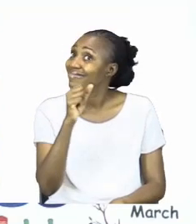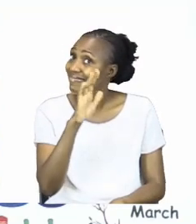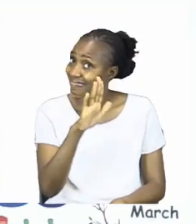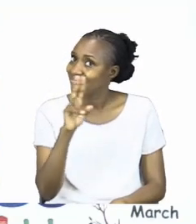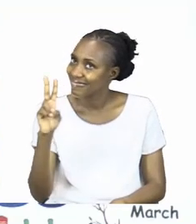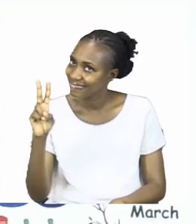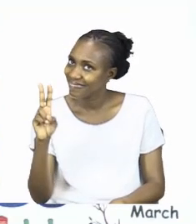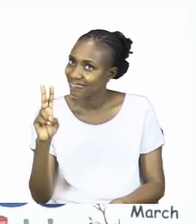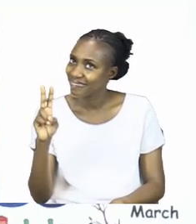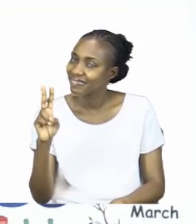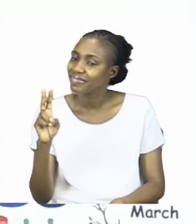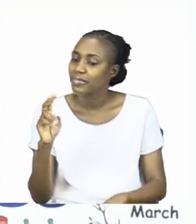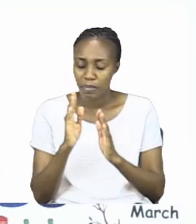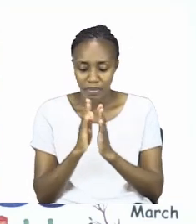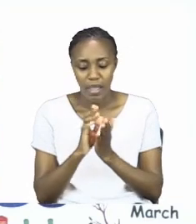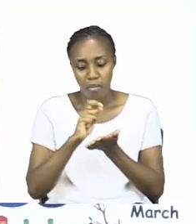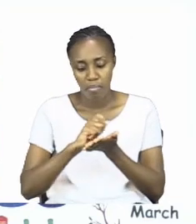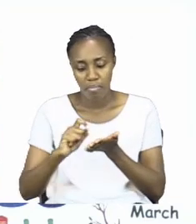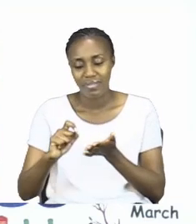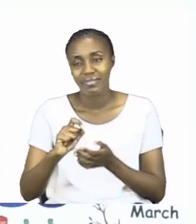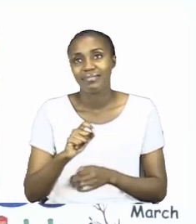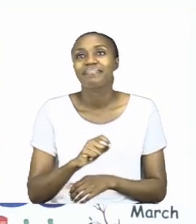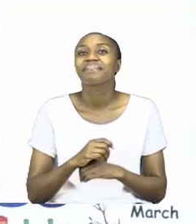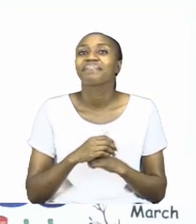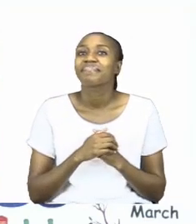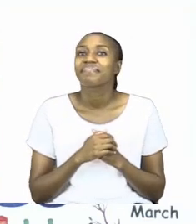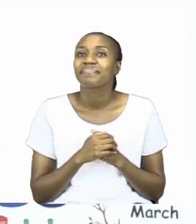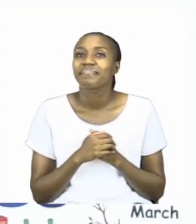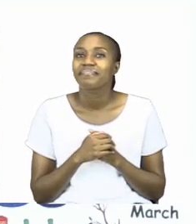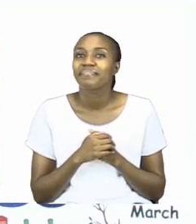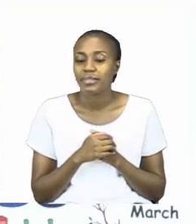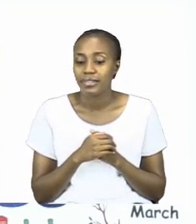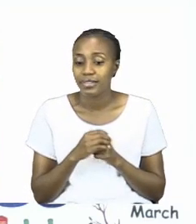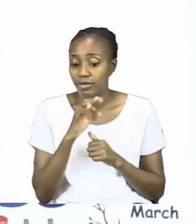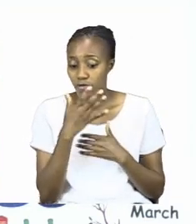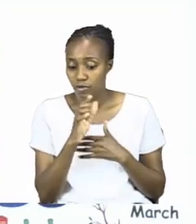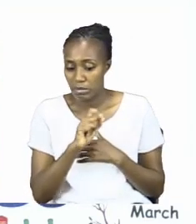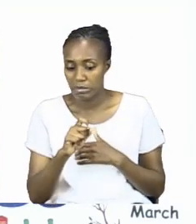We have a 5. So the next one, boys and girls, is the number